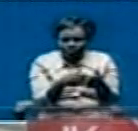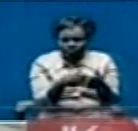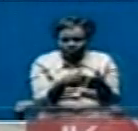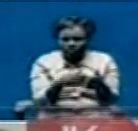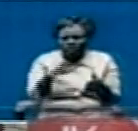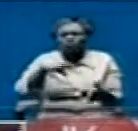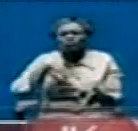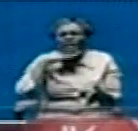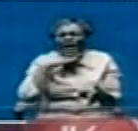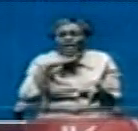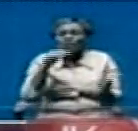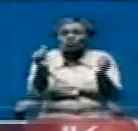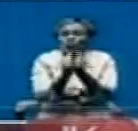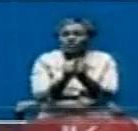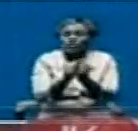Huh. Don't die with my books.